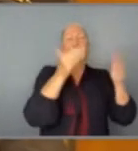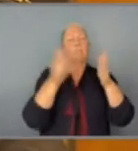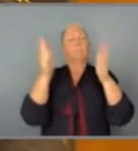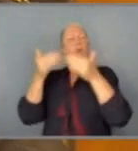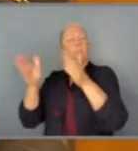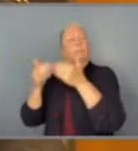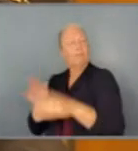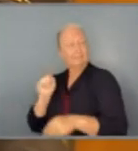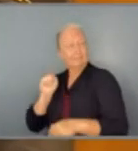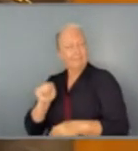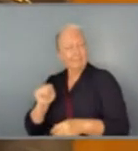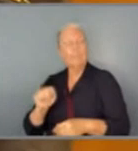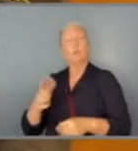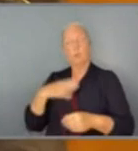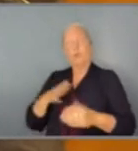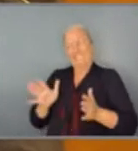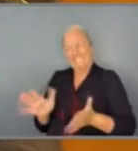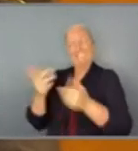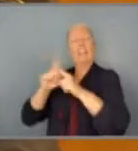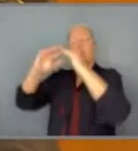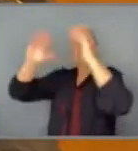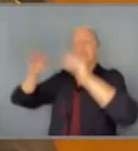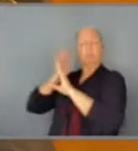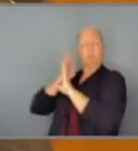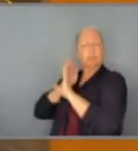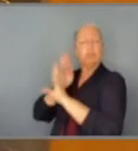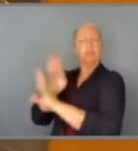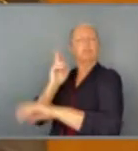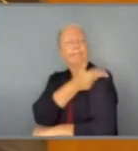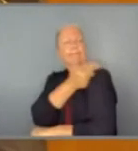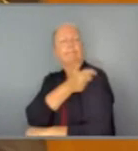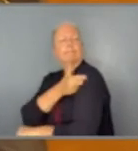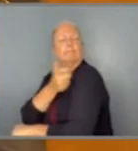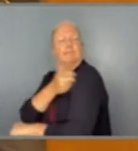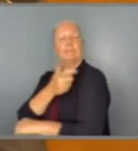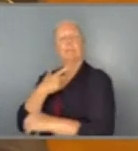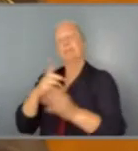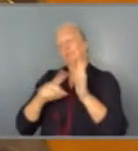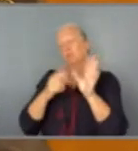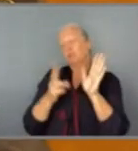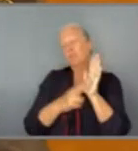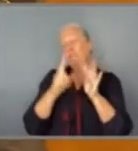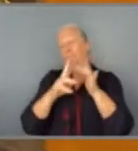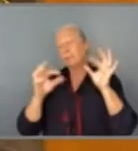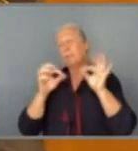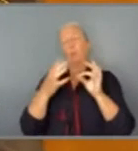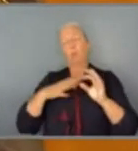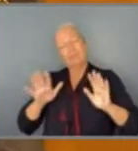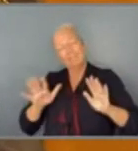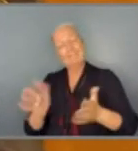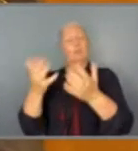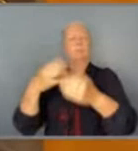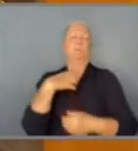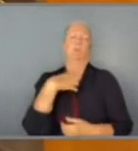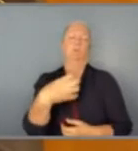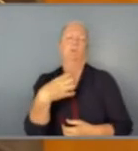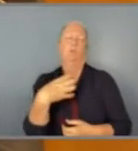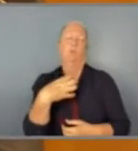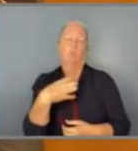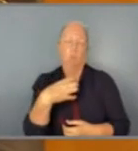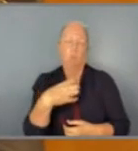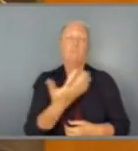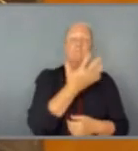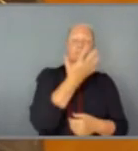the states and territories to really ramp up the program in January and February in particular. We're bringing in the 5 to 11-year-olds